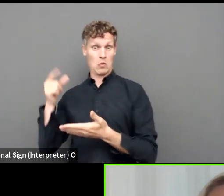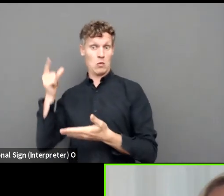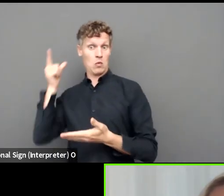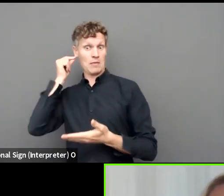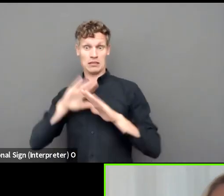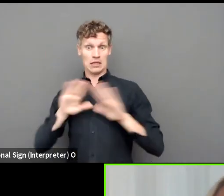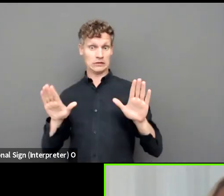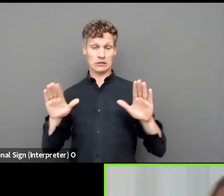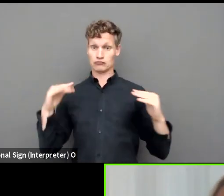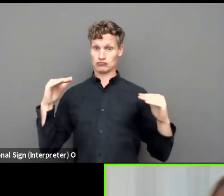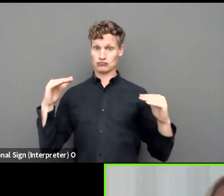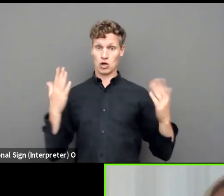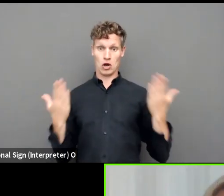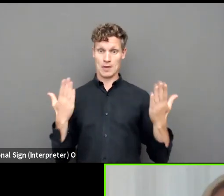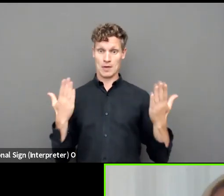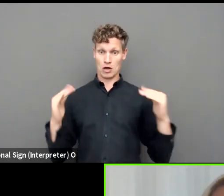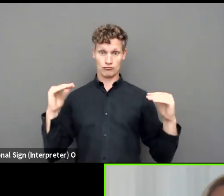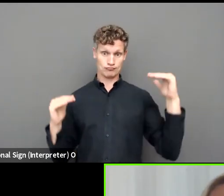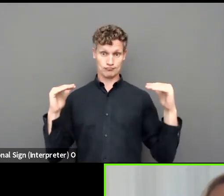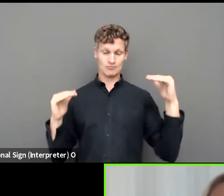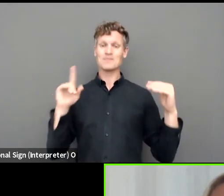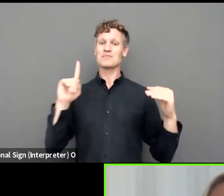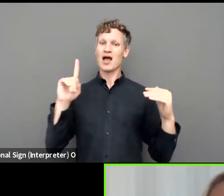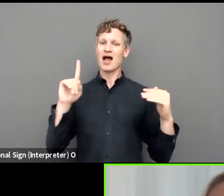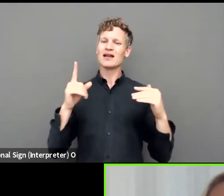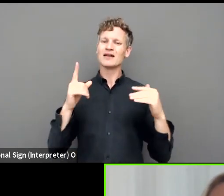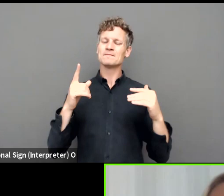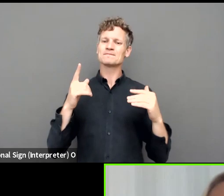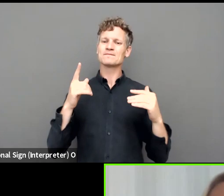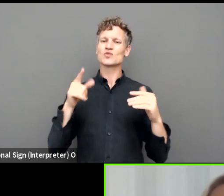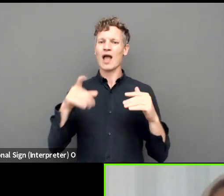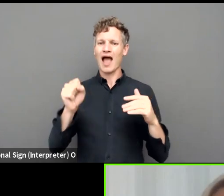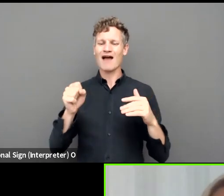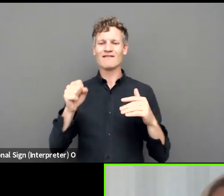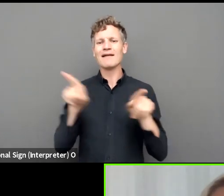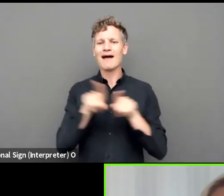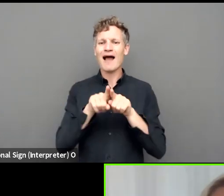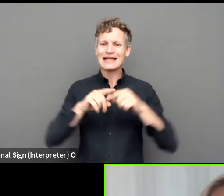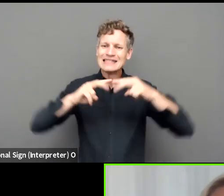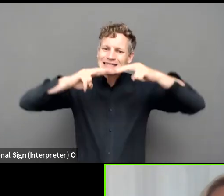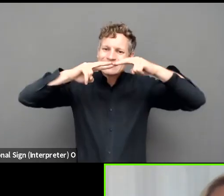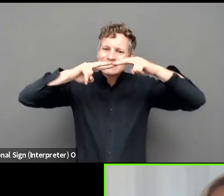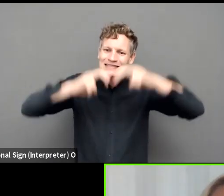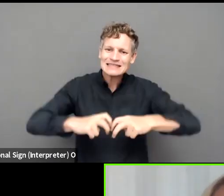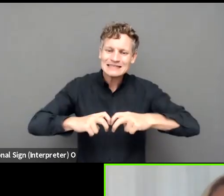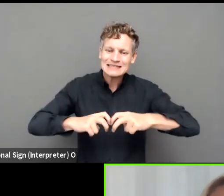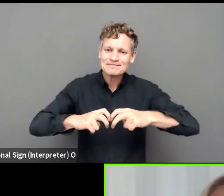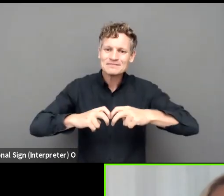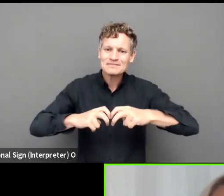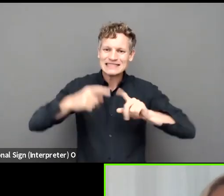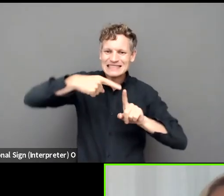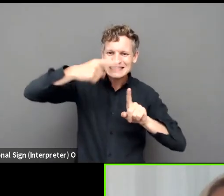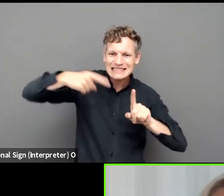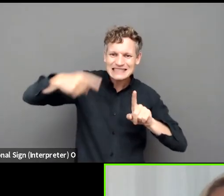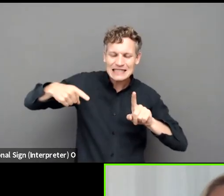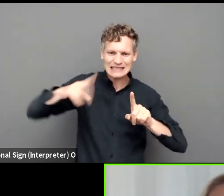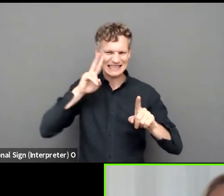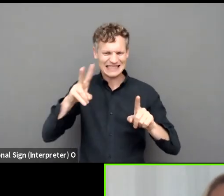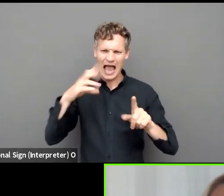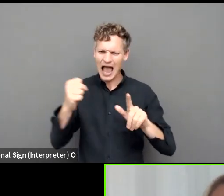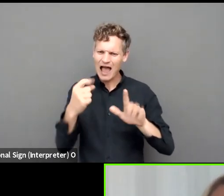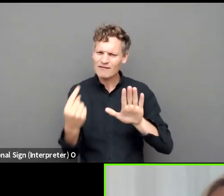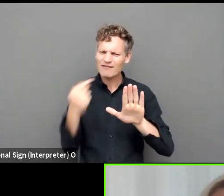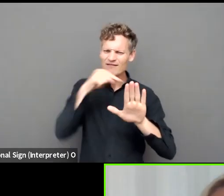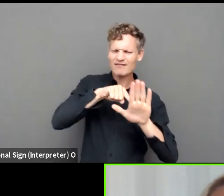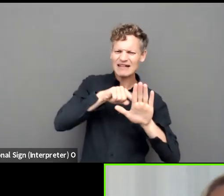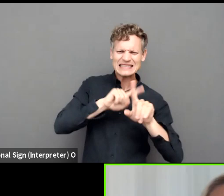mentioned, which then you run a regression and you control for other differences between men and women, right? And that could be differences in seniority,